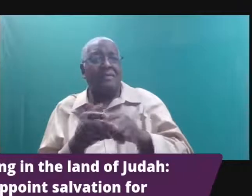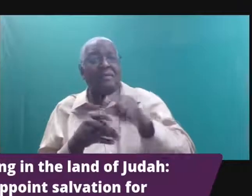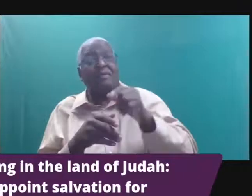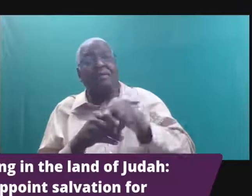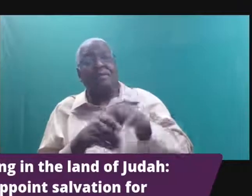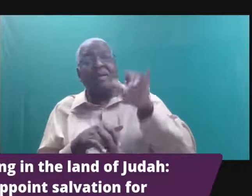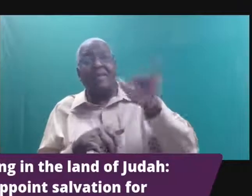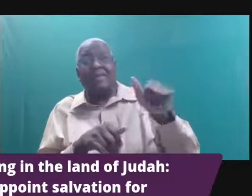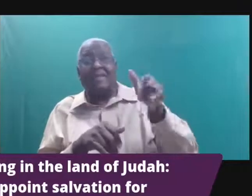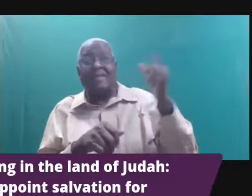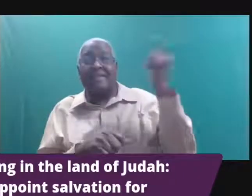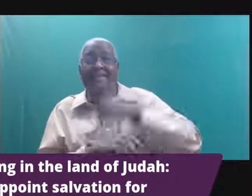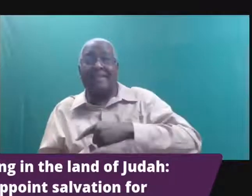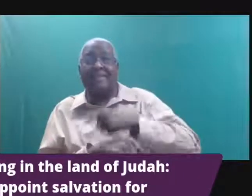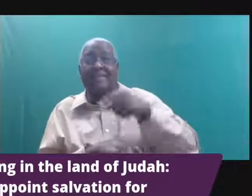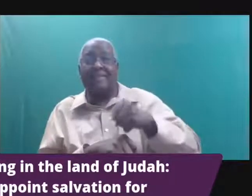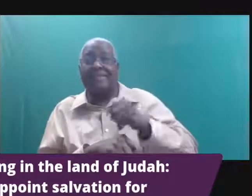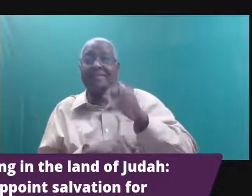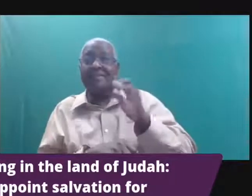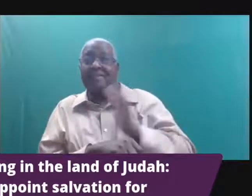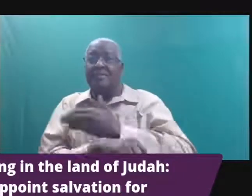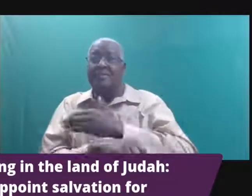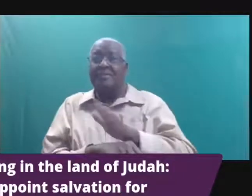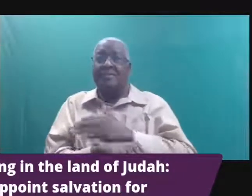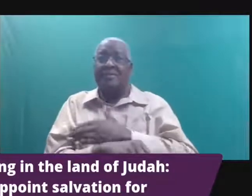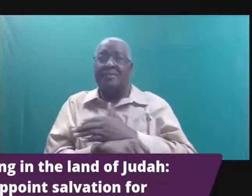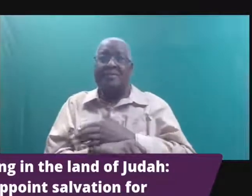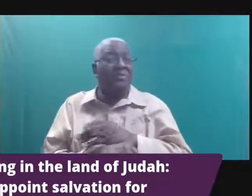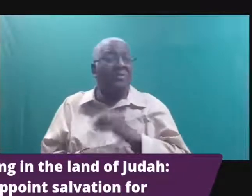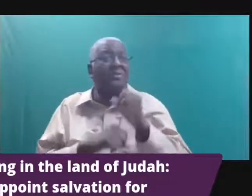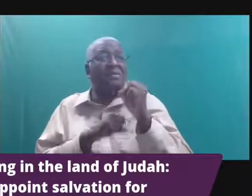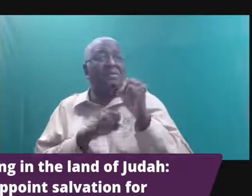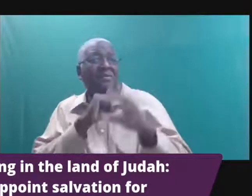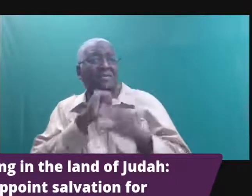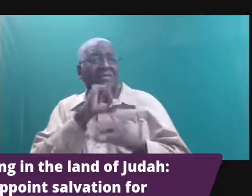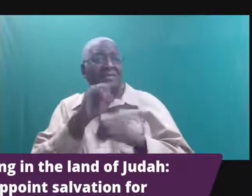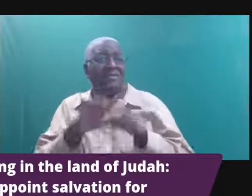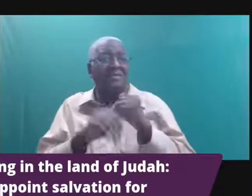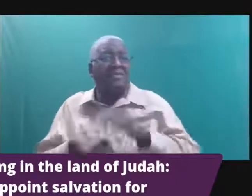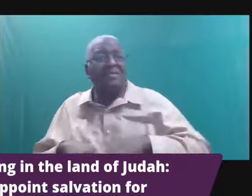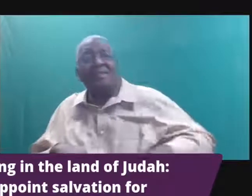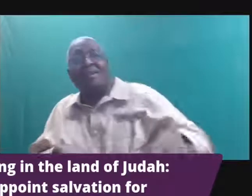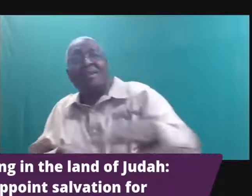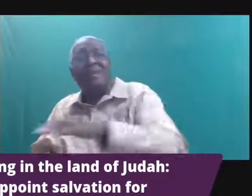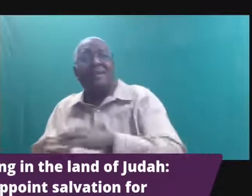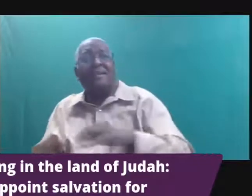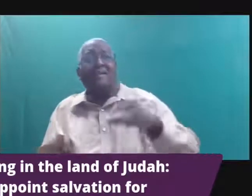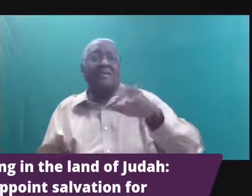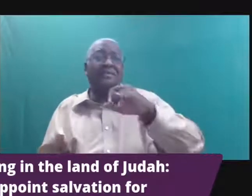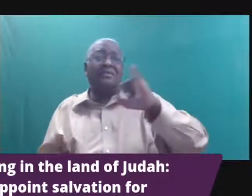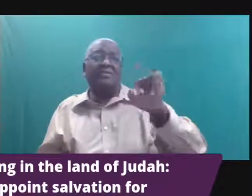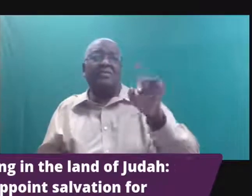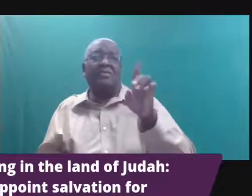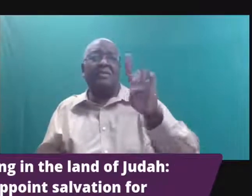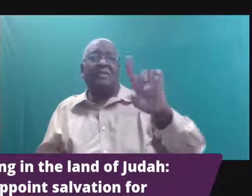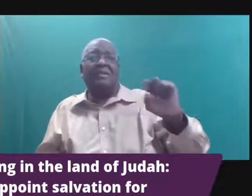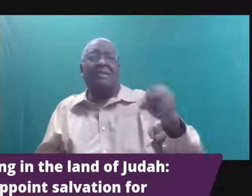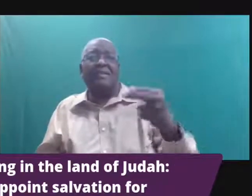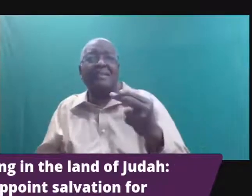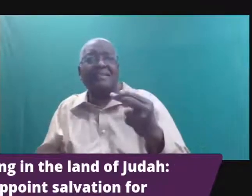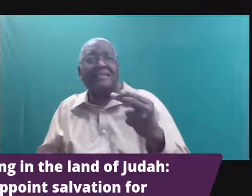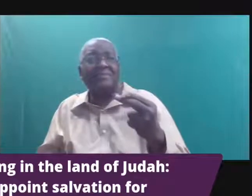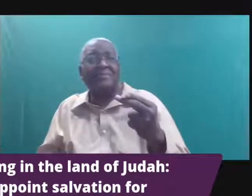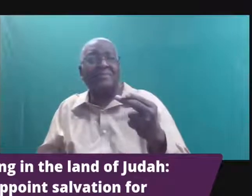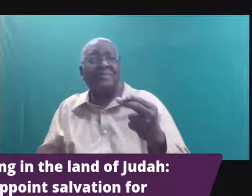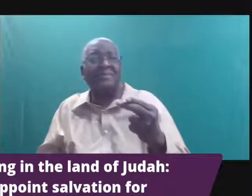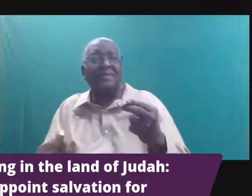song will be sung in the land of Judah. Okay. Hold on. Let me say it again slowly. It